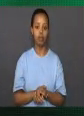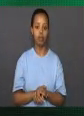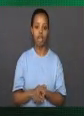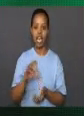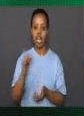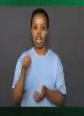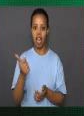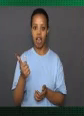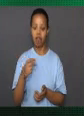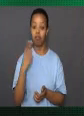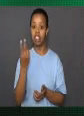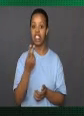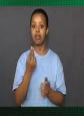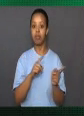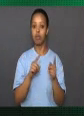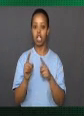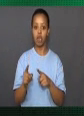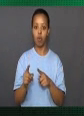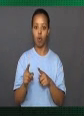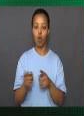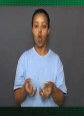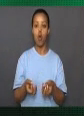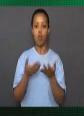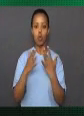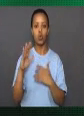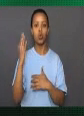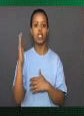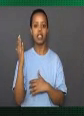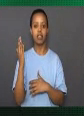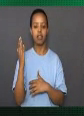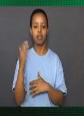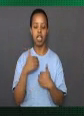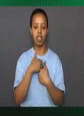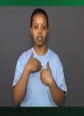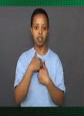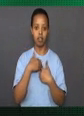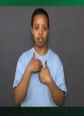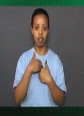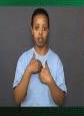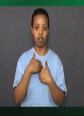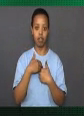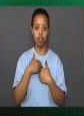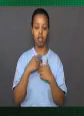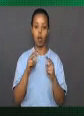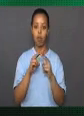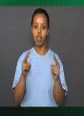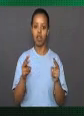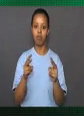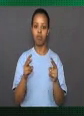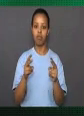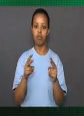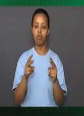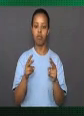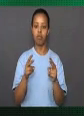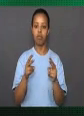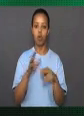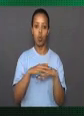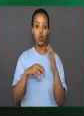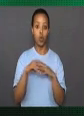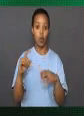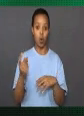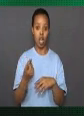Another benefit is that many animals are more successful in finding food if